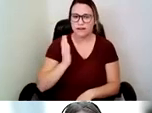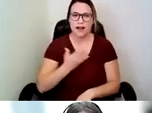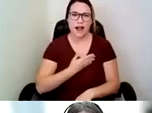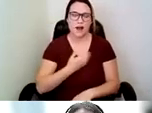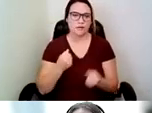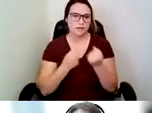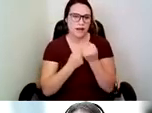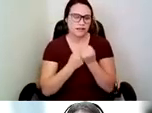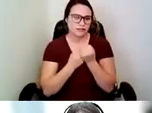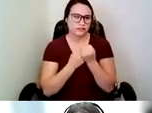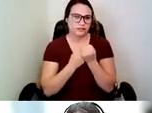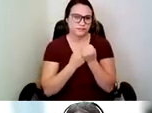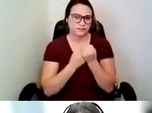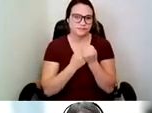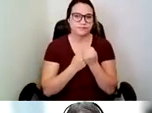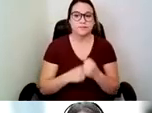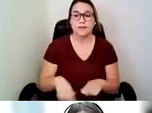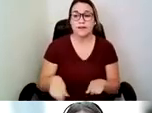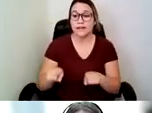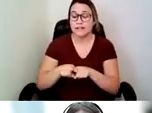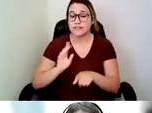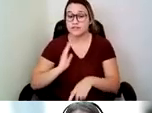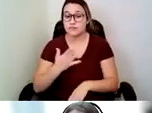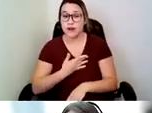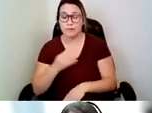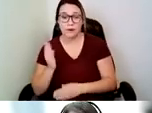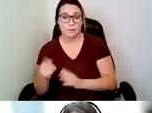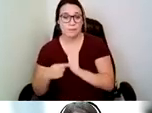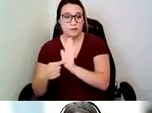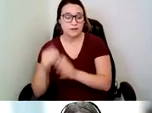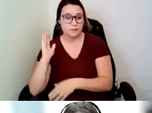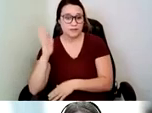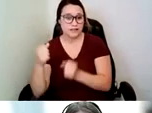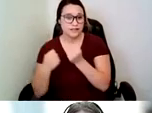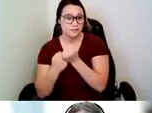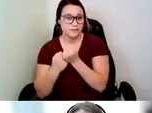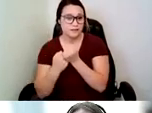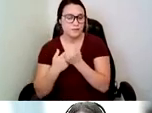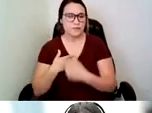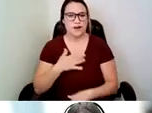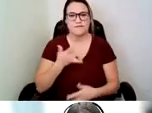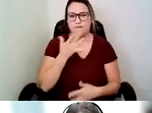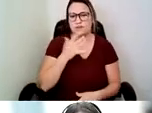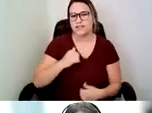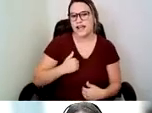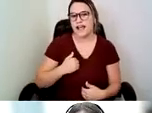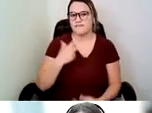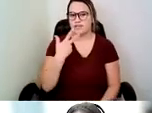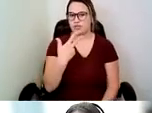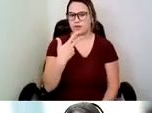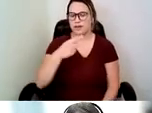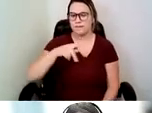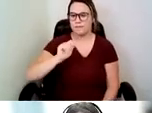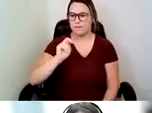sponsors. In addition to our presenting sponsor, this year we're fortunate to have three platinum sponsors: Loretto,